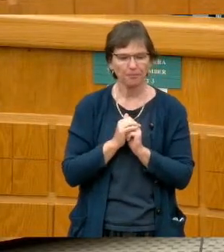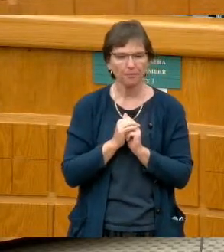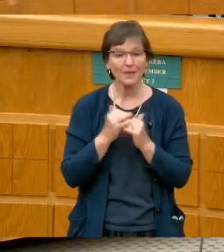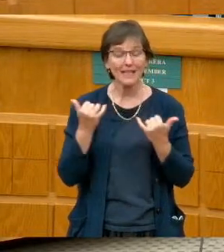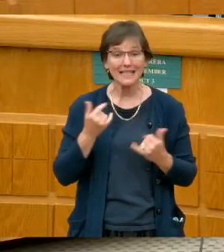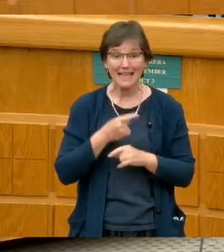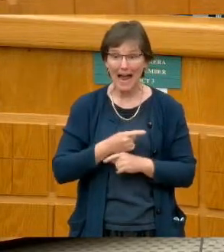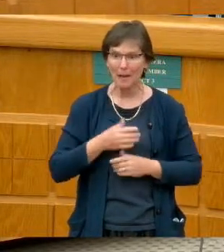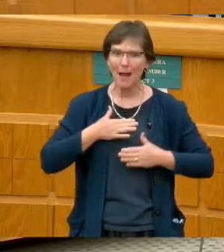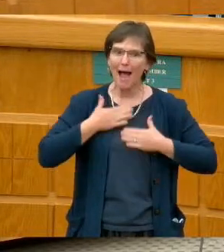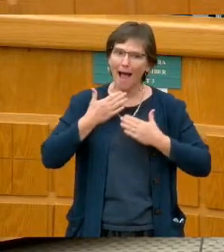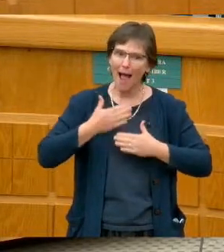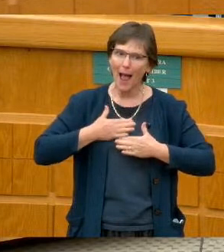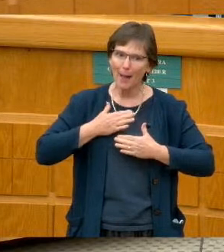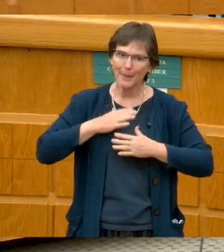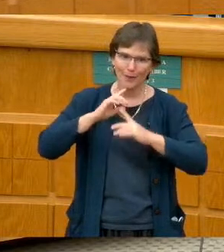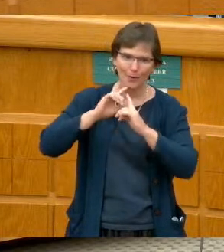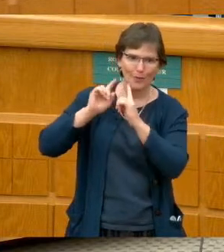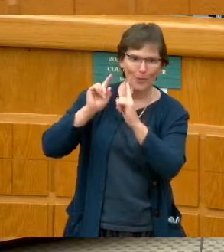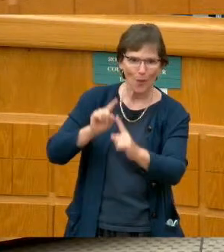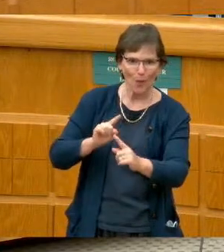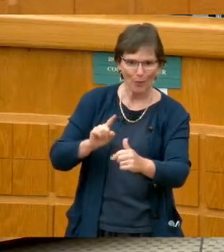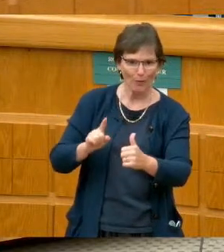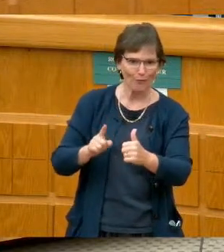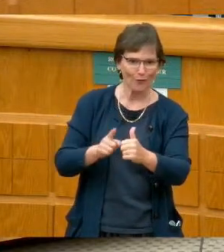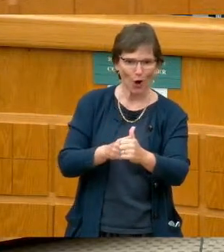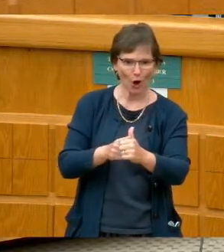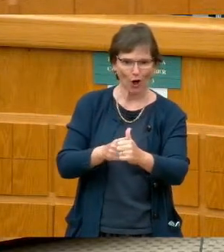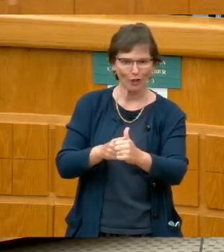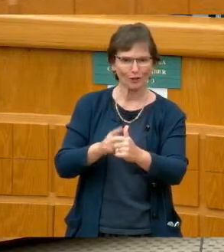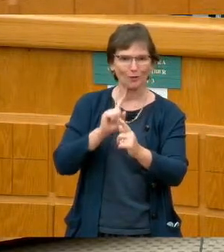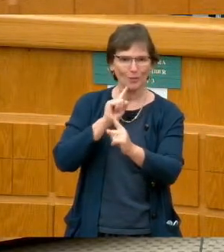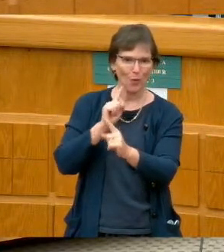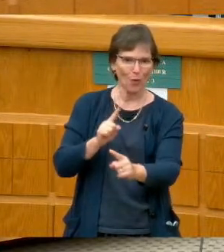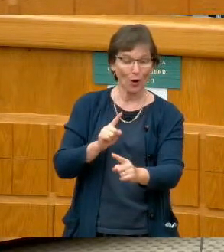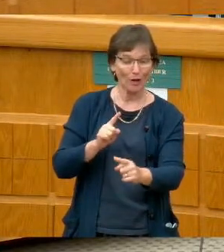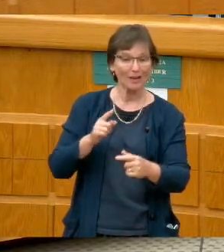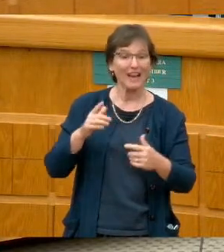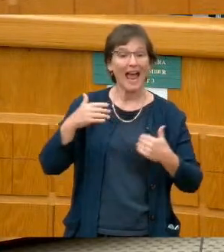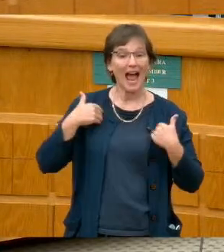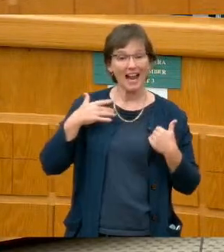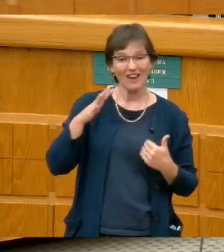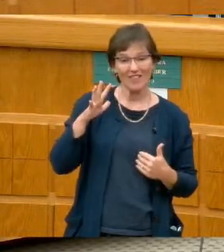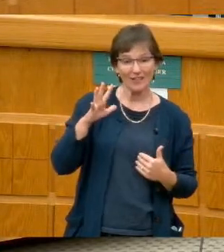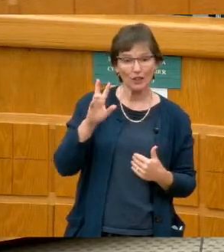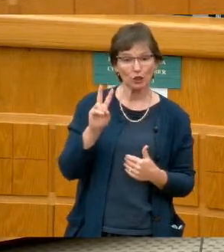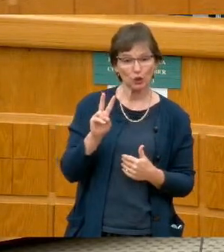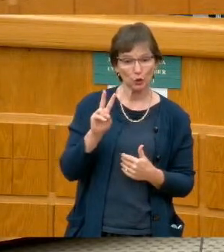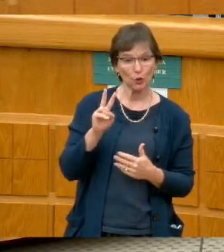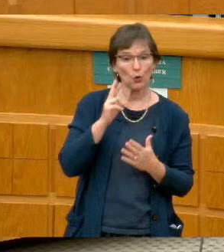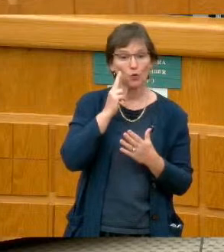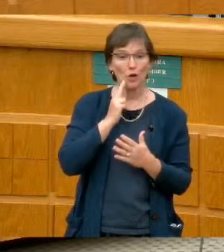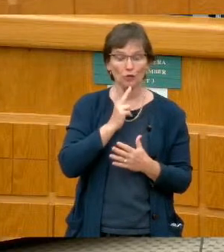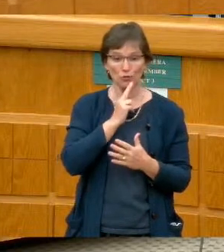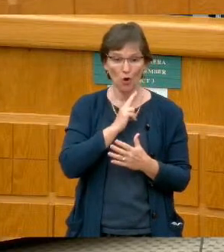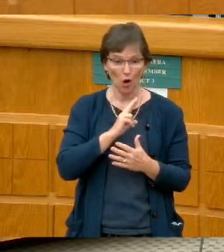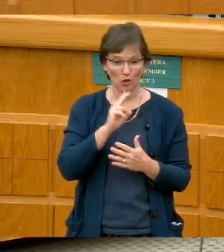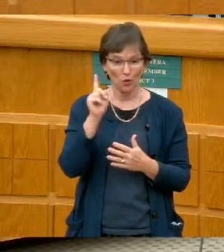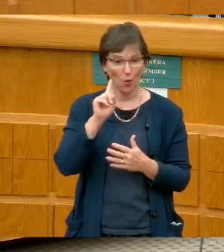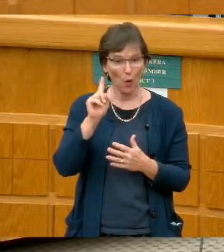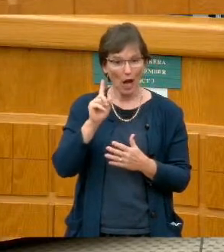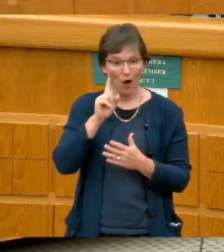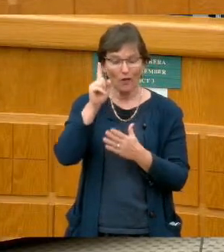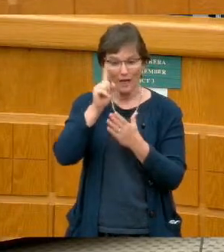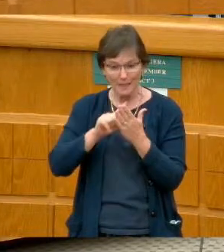happy to report on our first report. We've got 52 restaurants that the inspectors have gone by and made